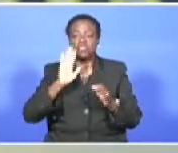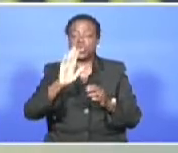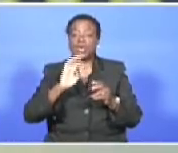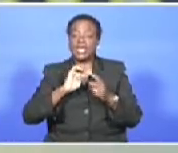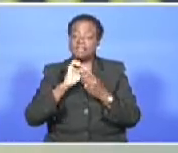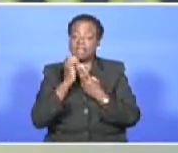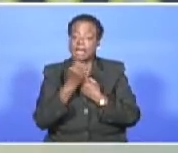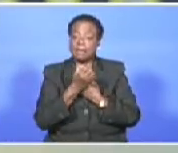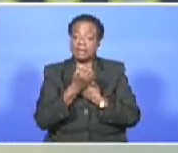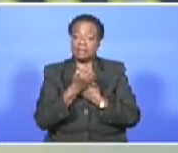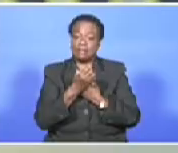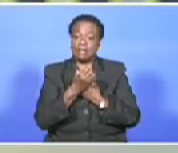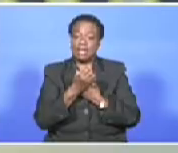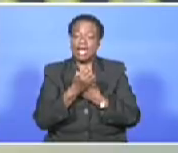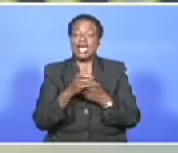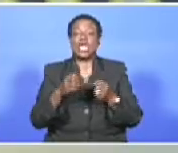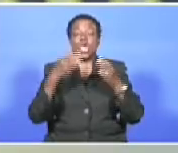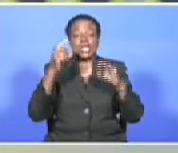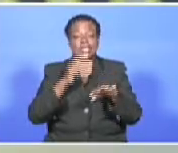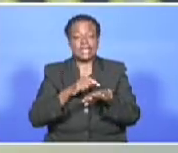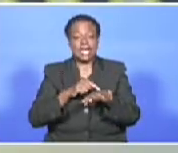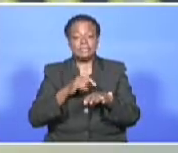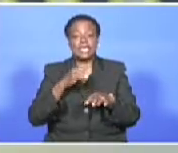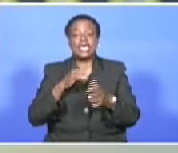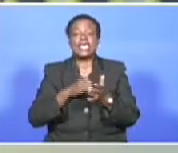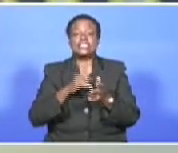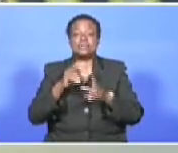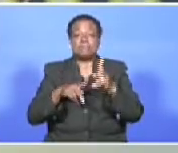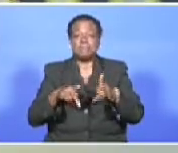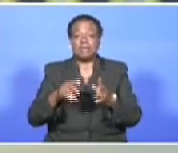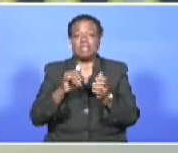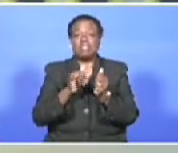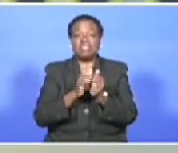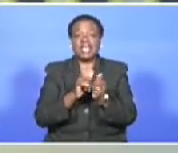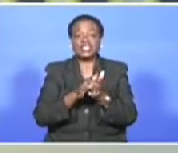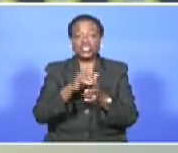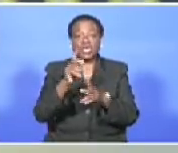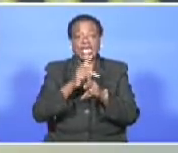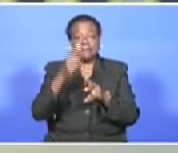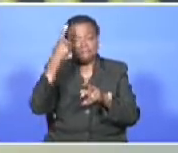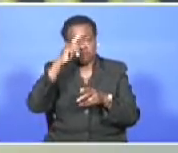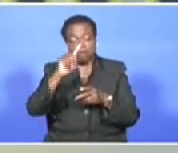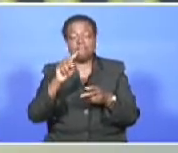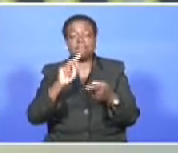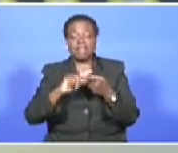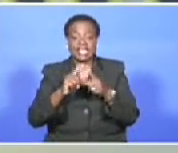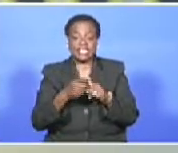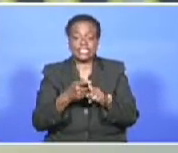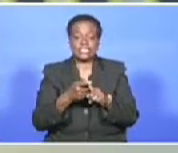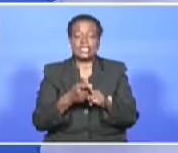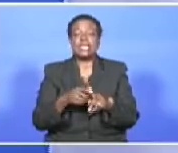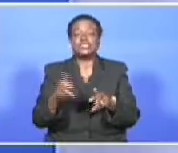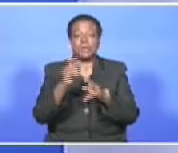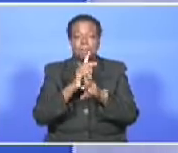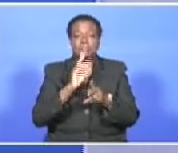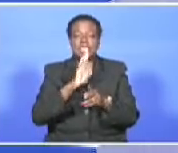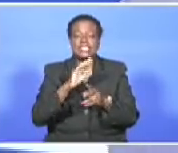and most likely a lot of times it's the people you'll be around. So surround yourself with positive people and motivational people.